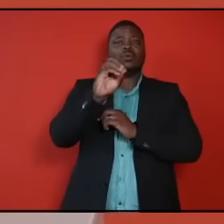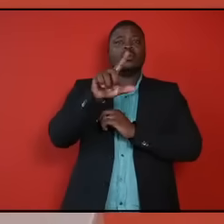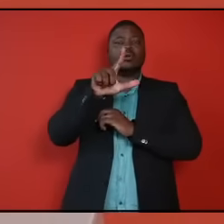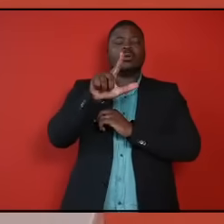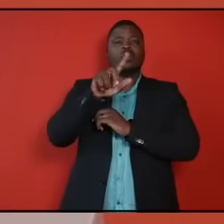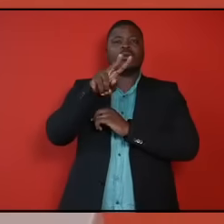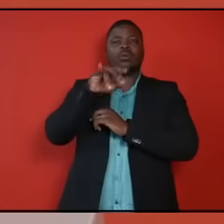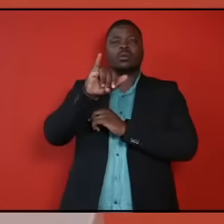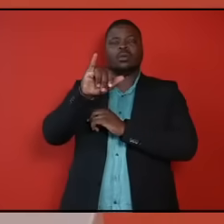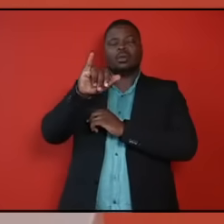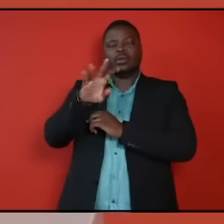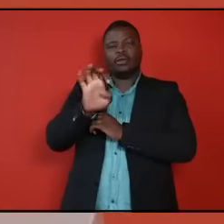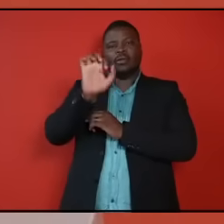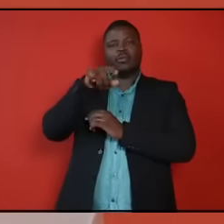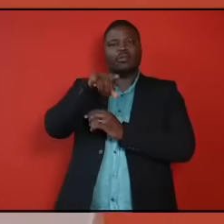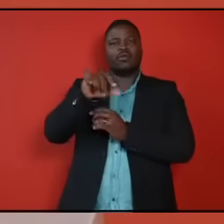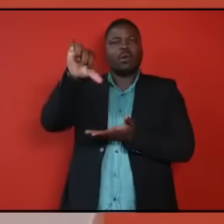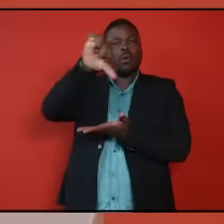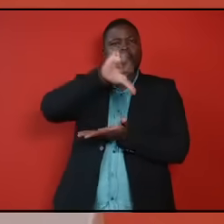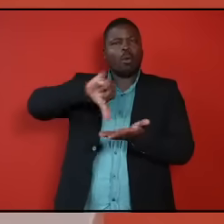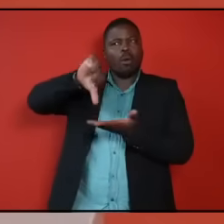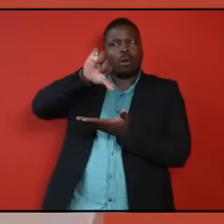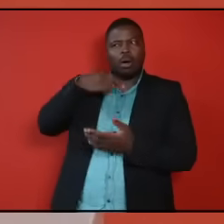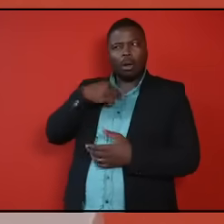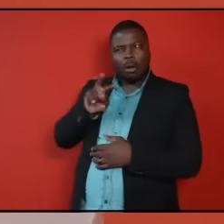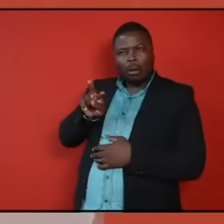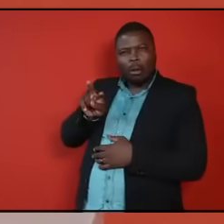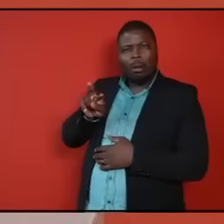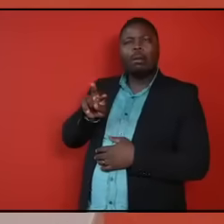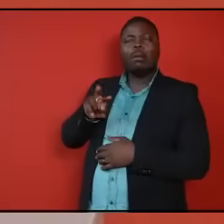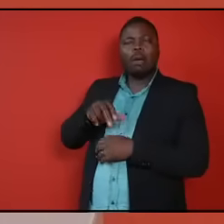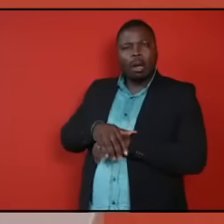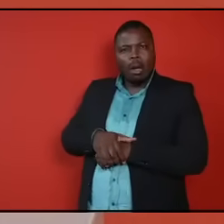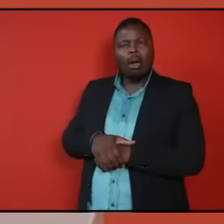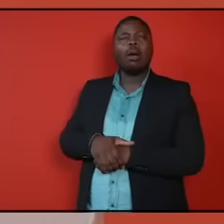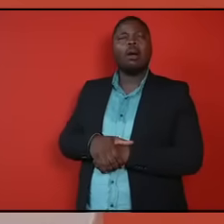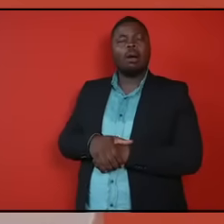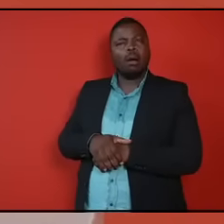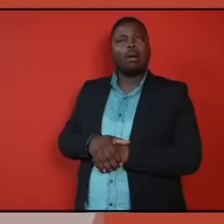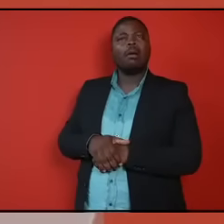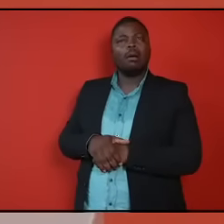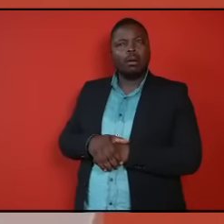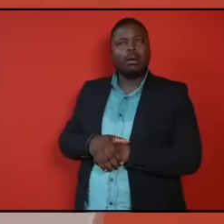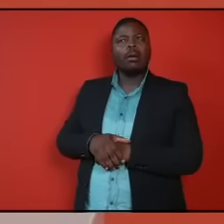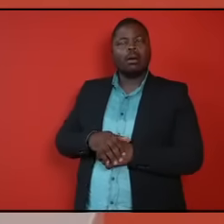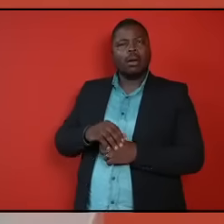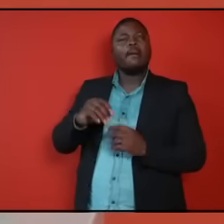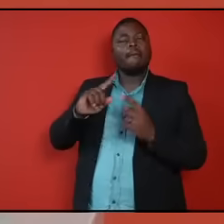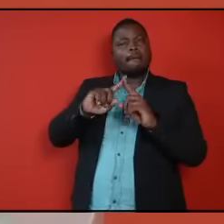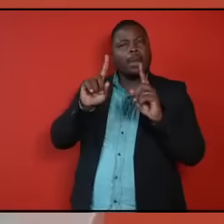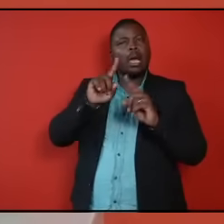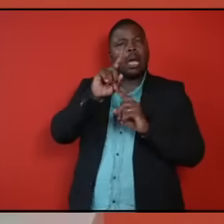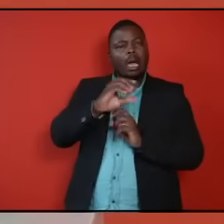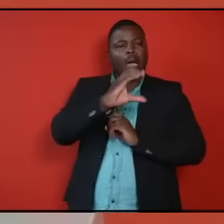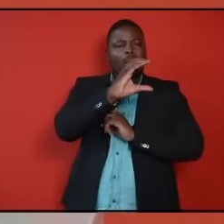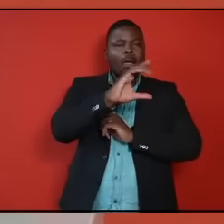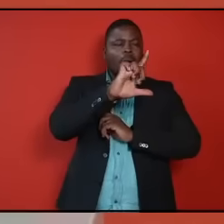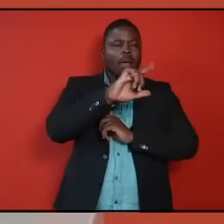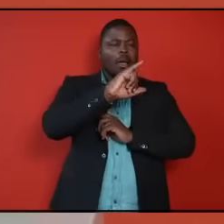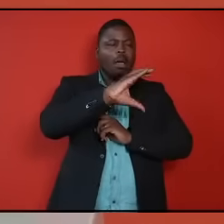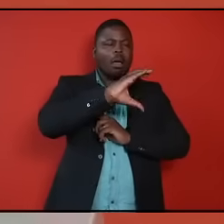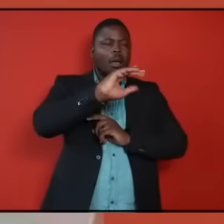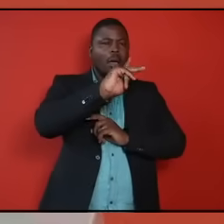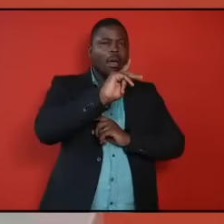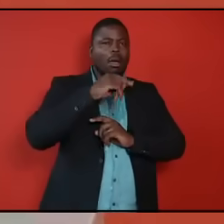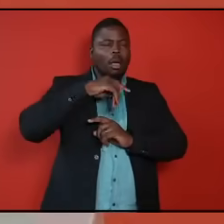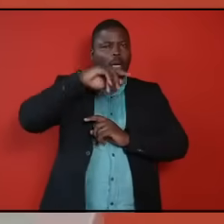I was like, but after cliques campaign.